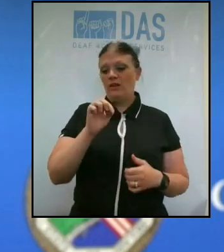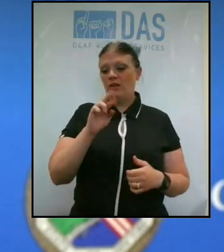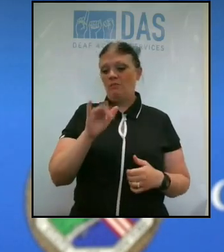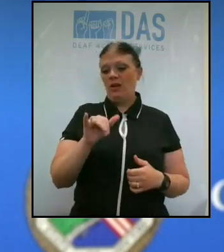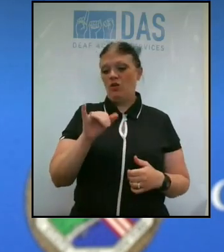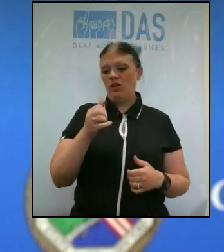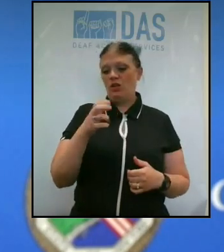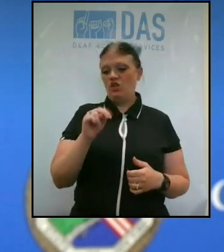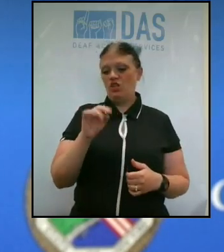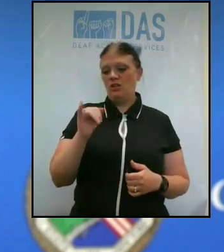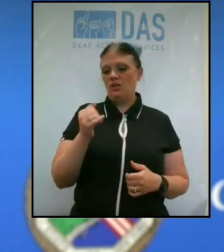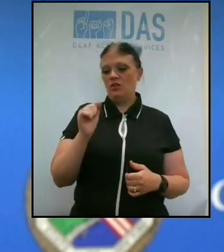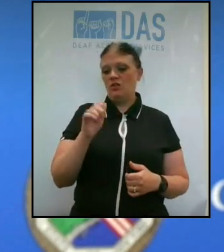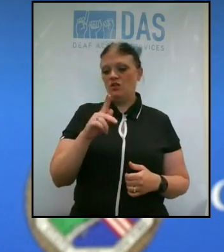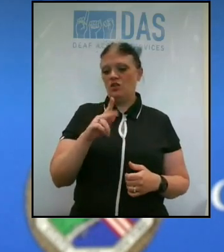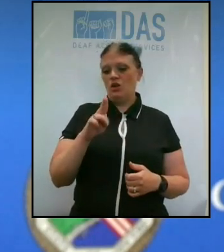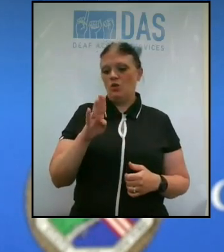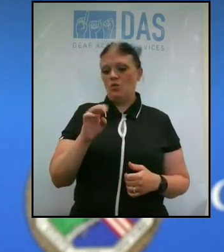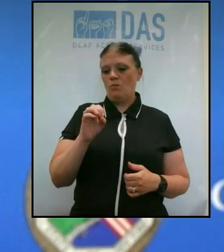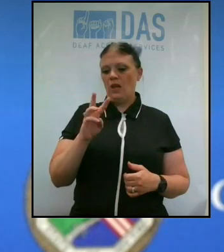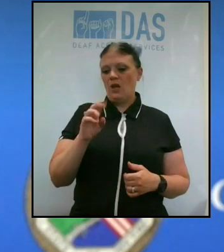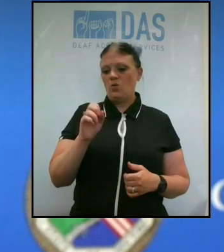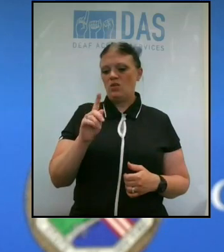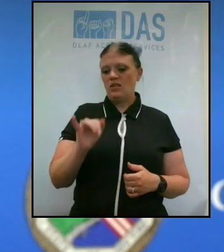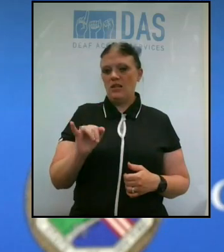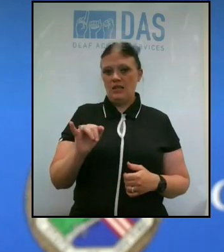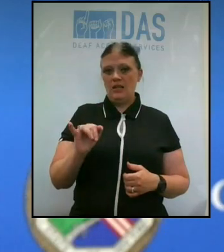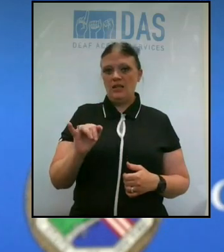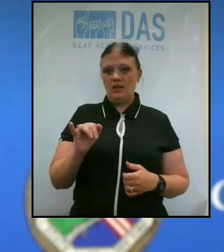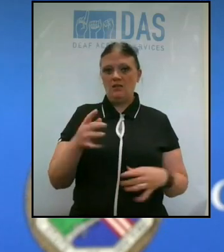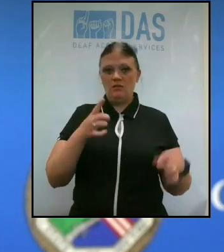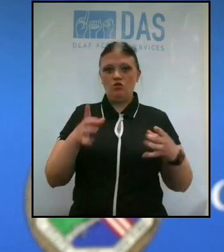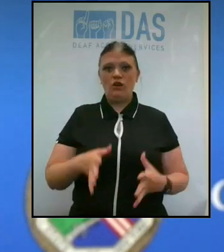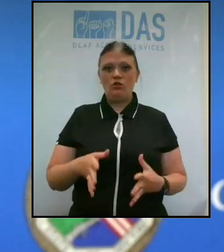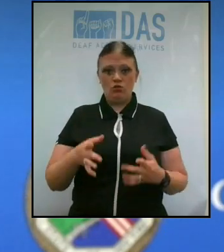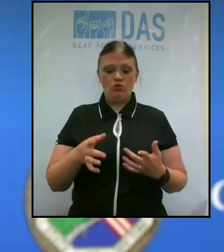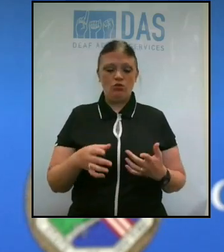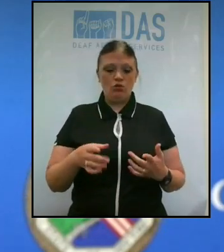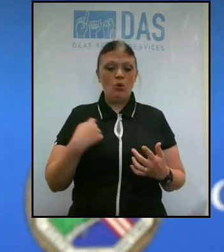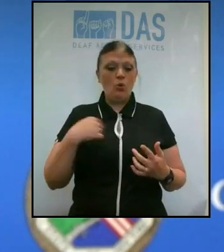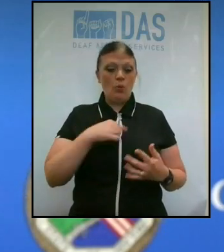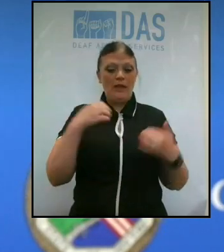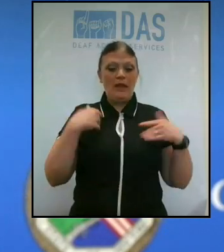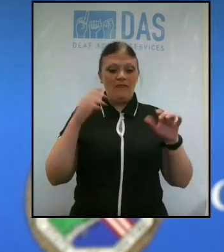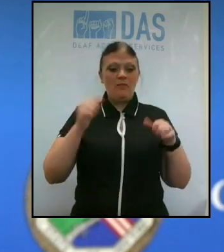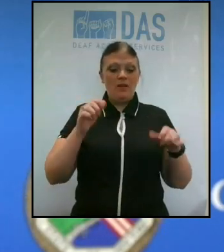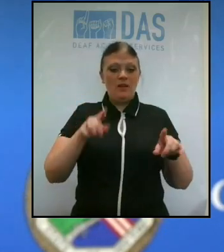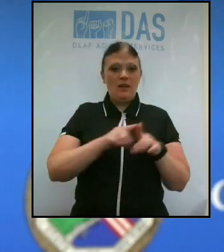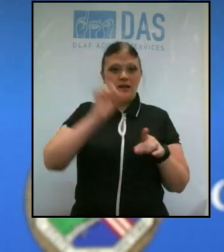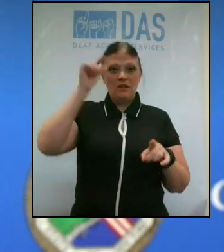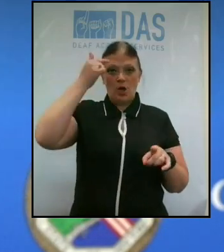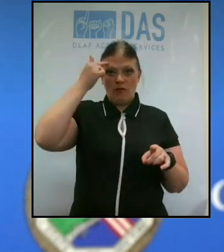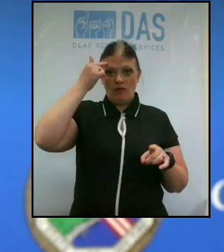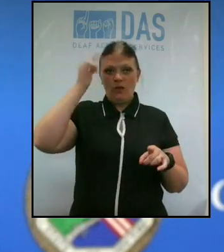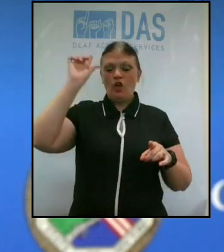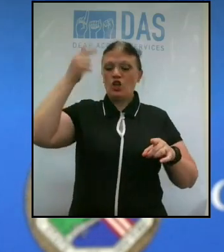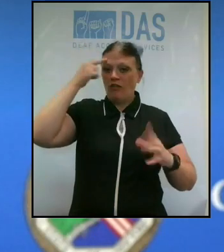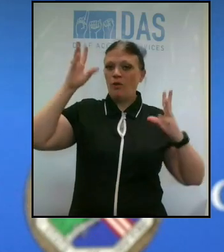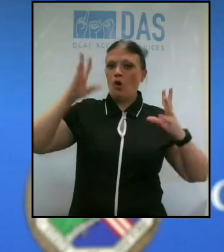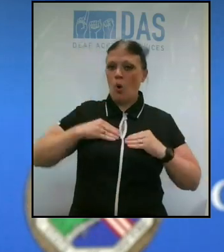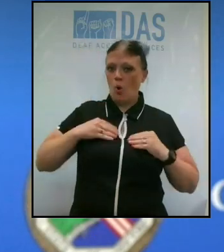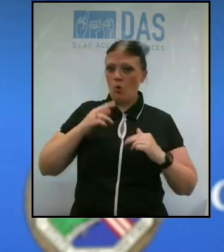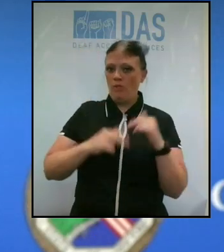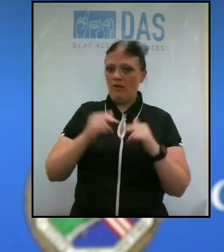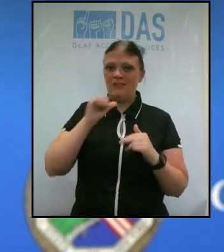the Buffalo and Erie County Public Library System. We do have the ability as a government, in government-owned buildings, not all the